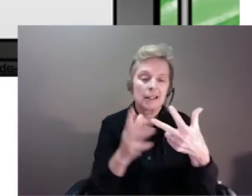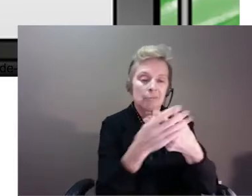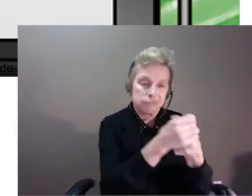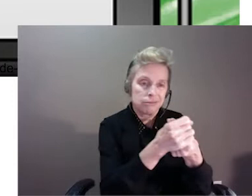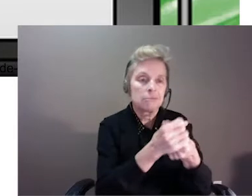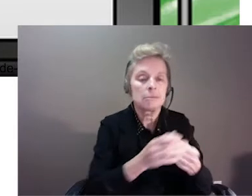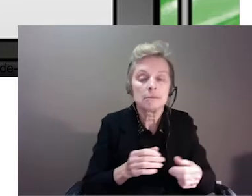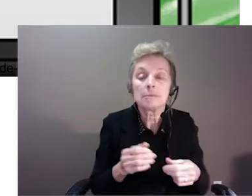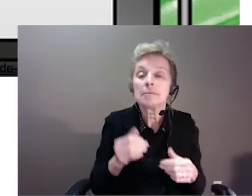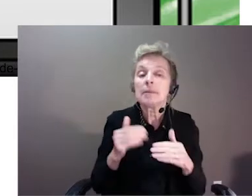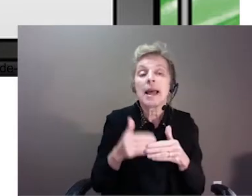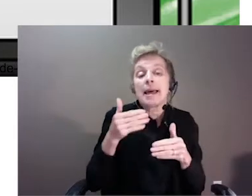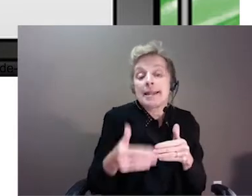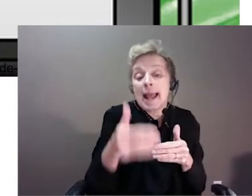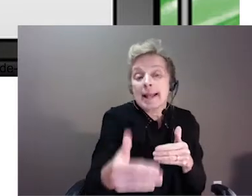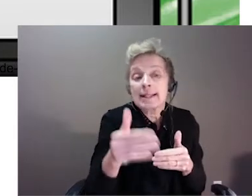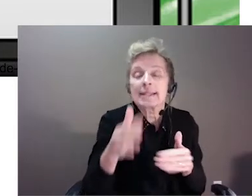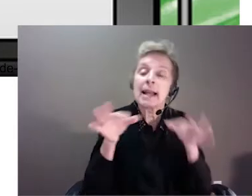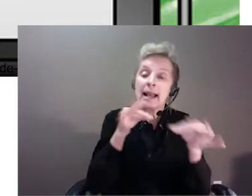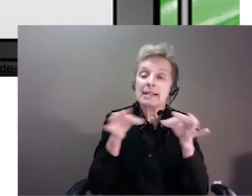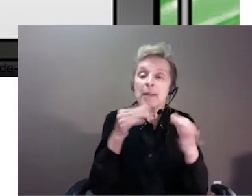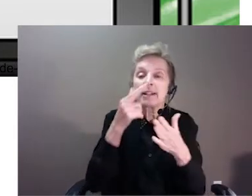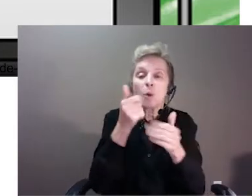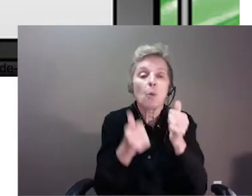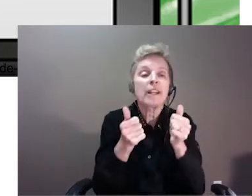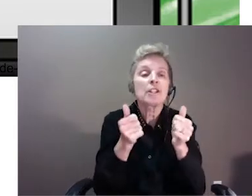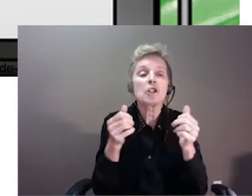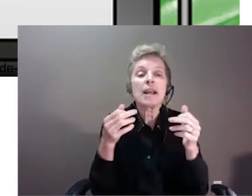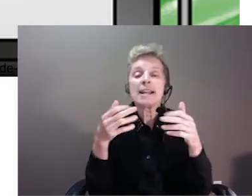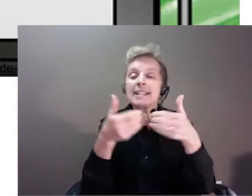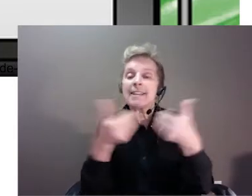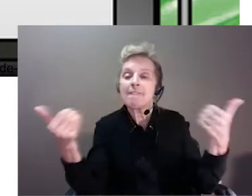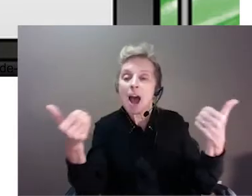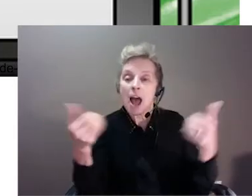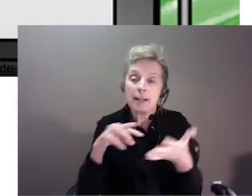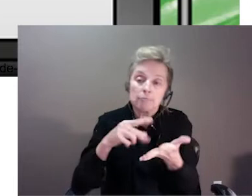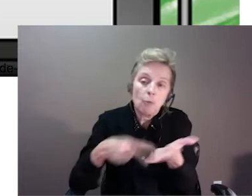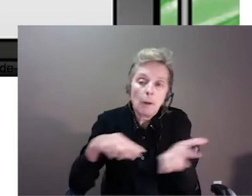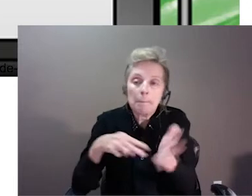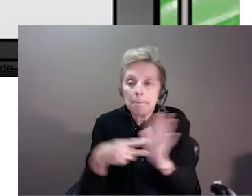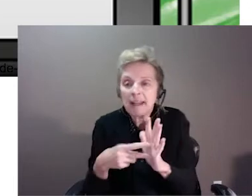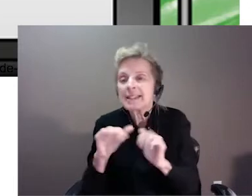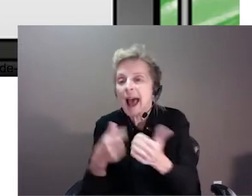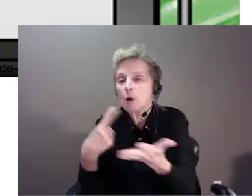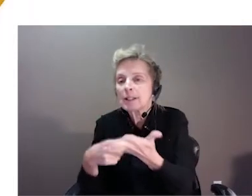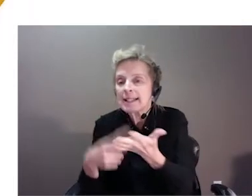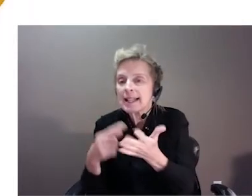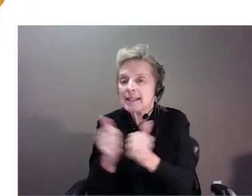few slides, I'll present what each divide means and provide some examples of our discussions with participants. Next slide,